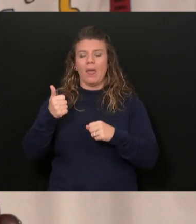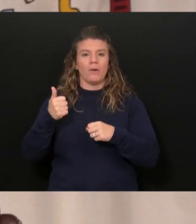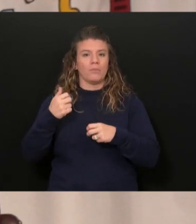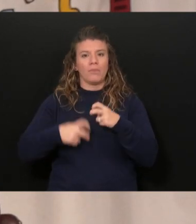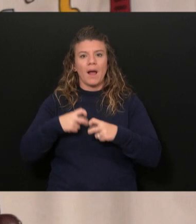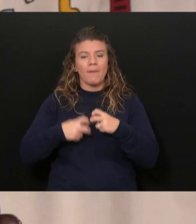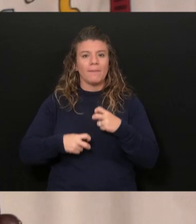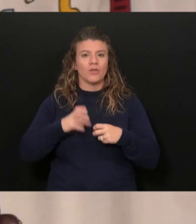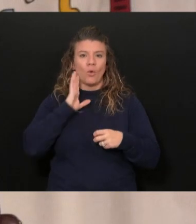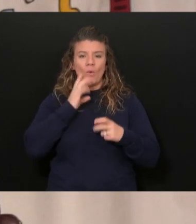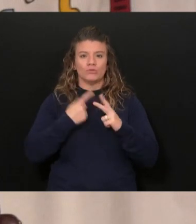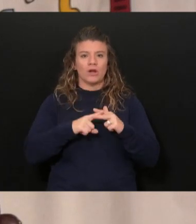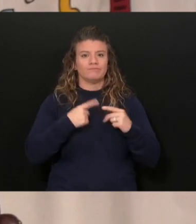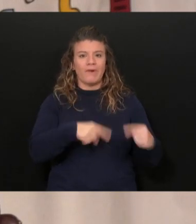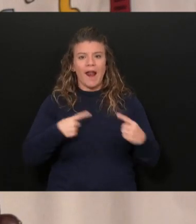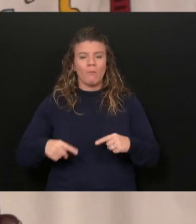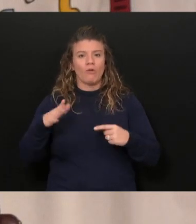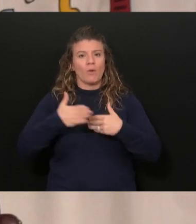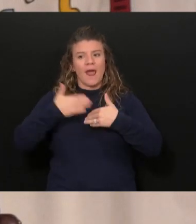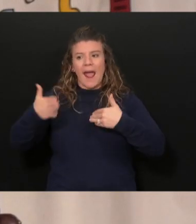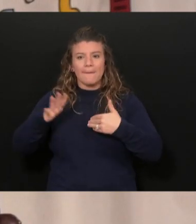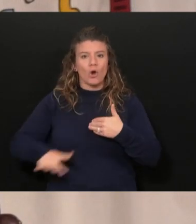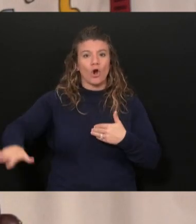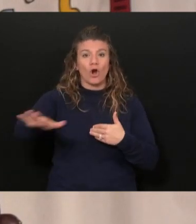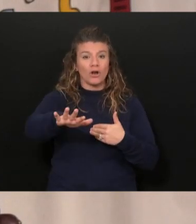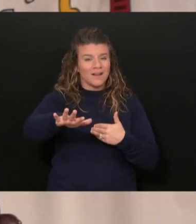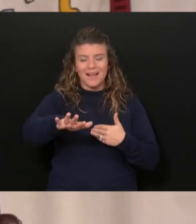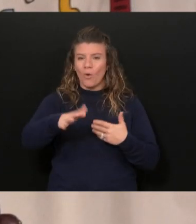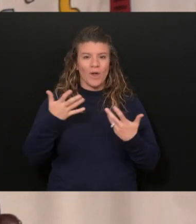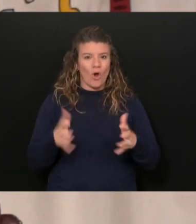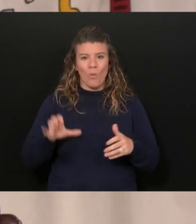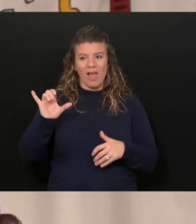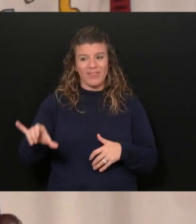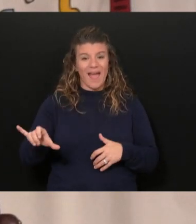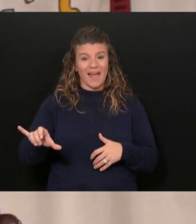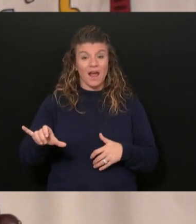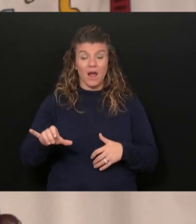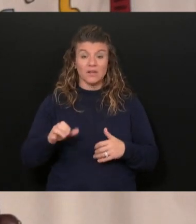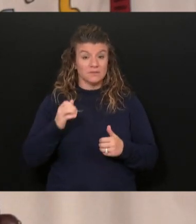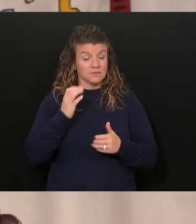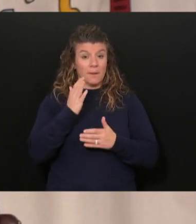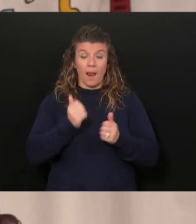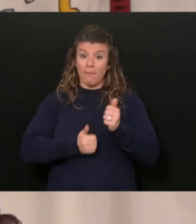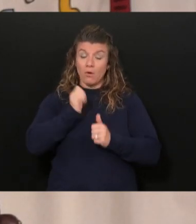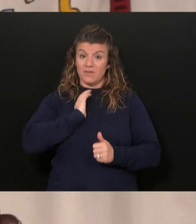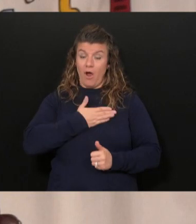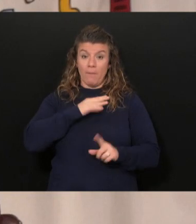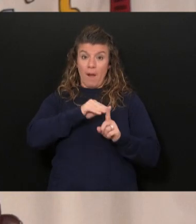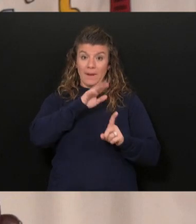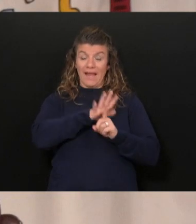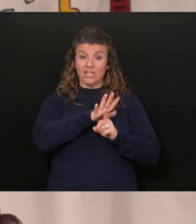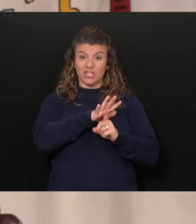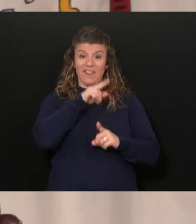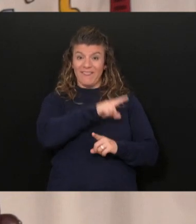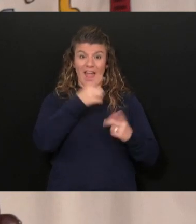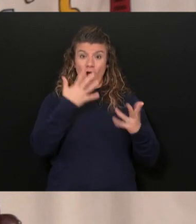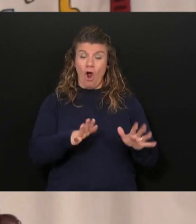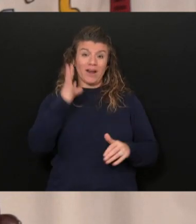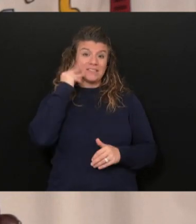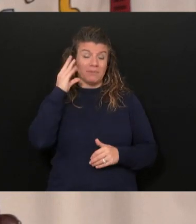neighbor. A lot of people that we have in our population have lived through the Depression, and they knew what it was